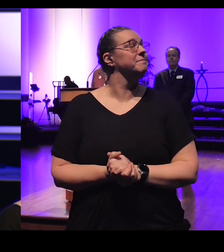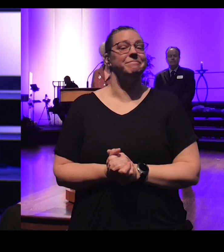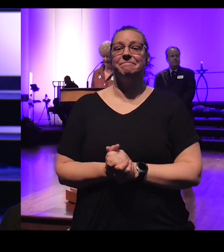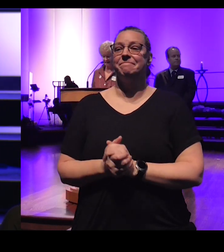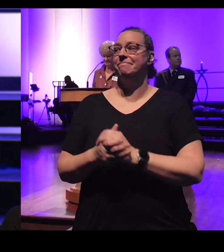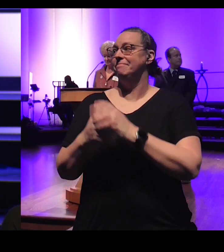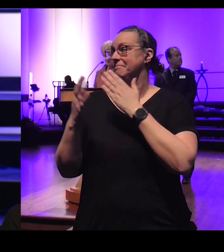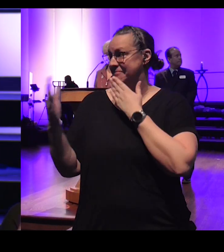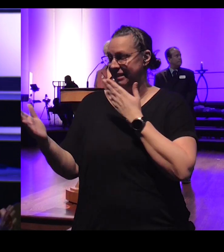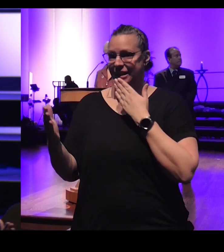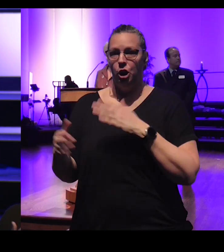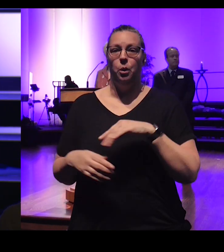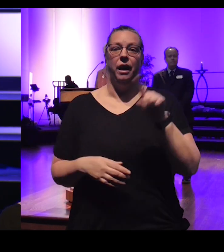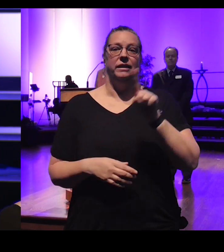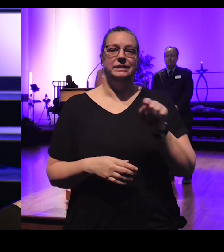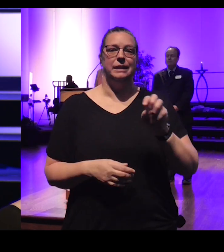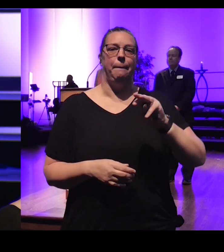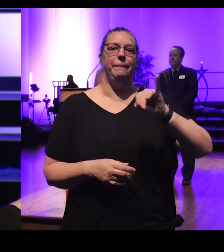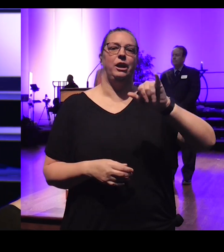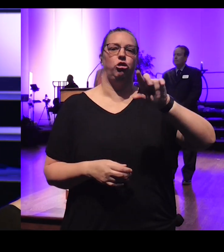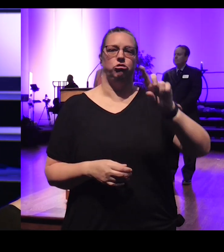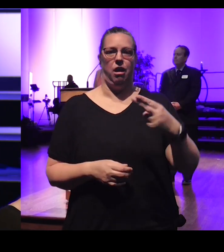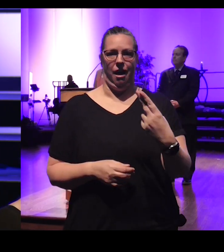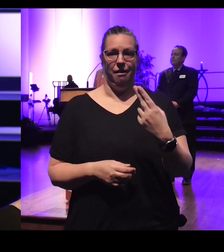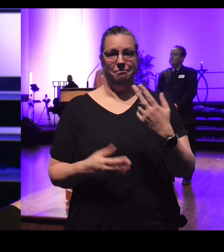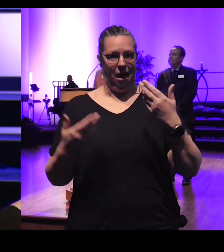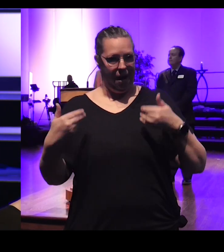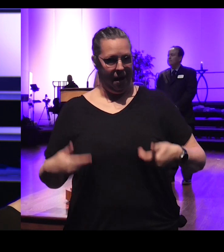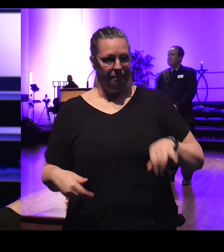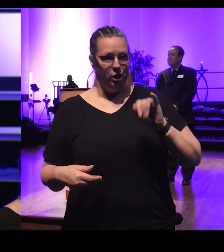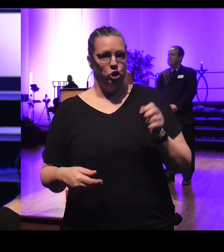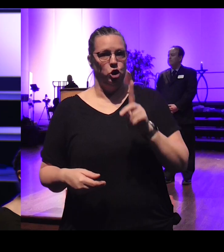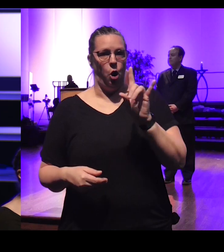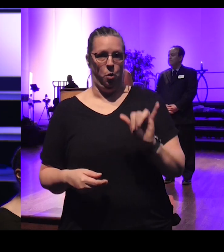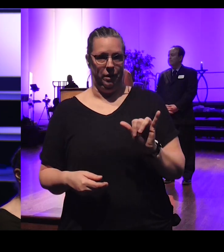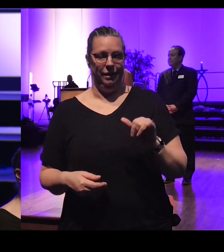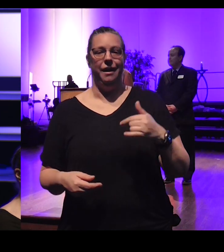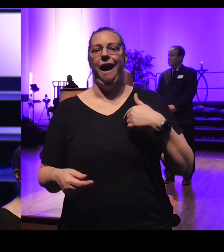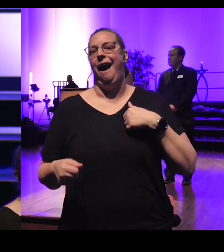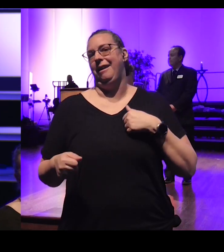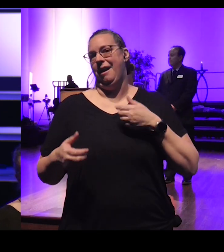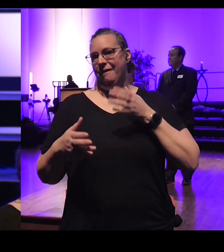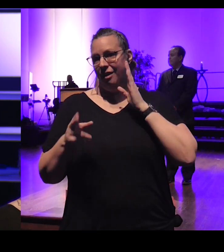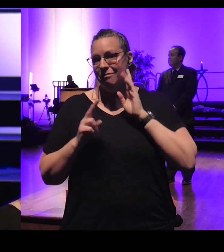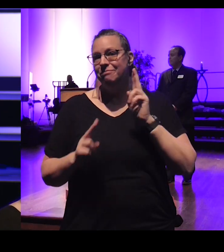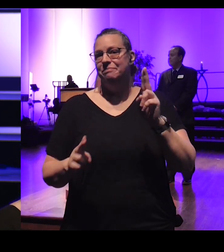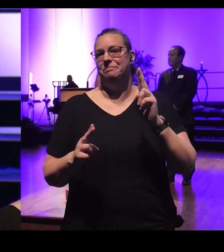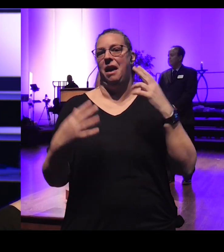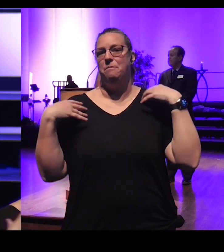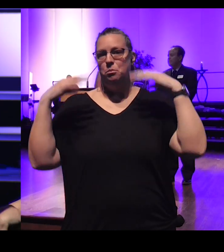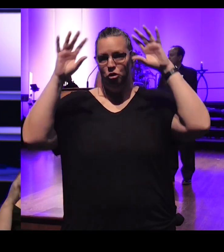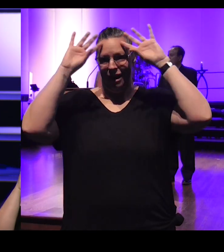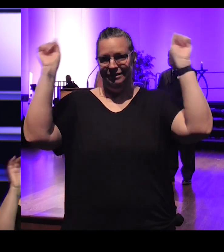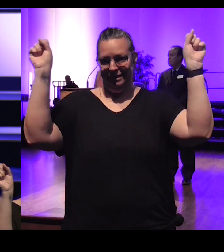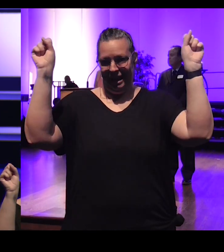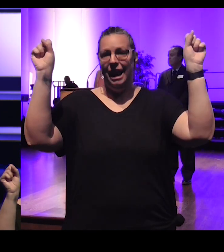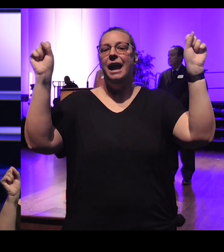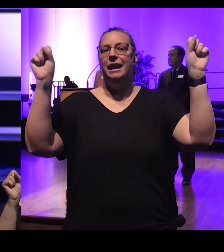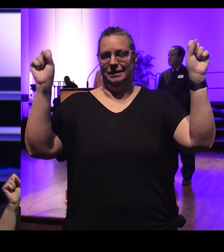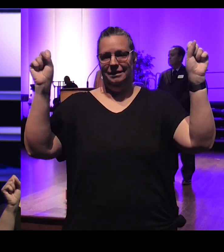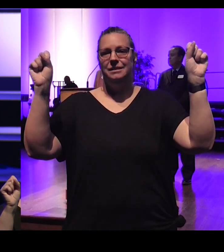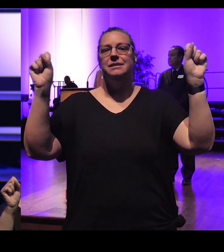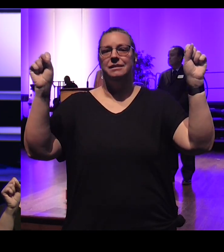Thank you. As Zemirah said, I'm Jody Whitley, and I have the great privilege of serving as president of the Mile High